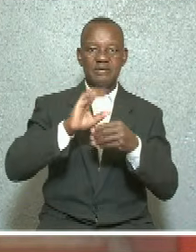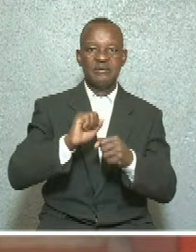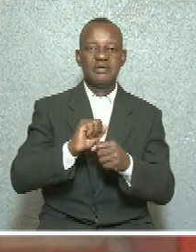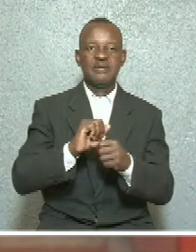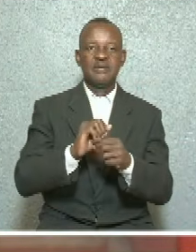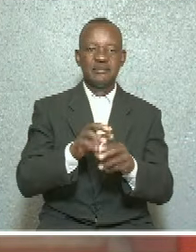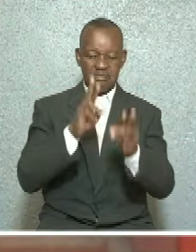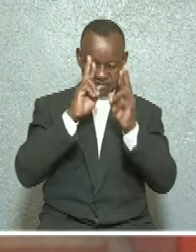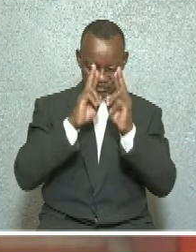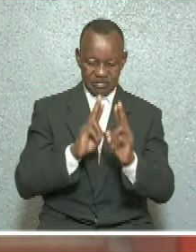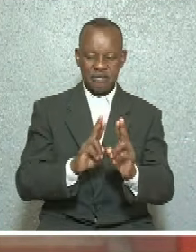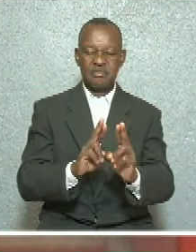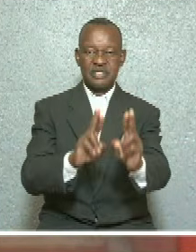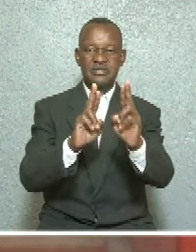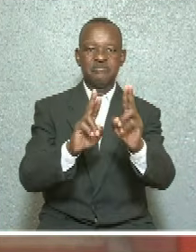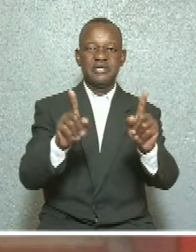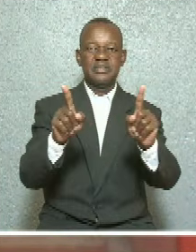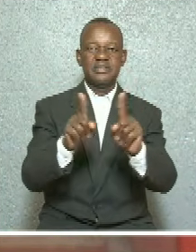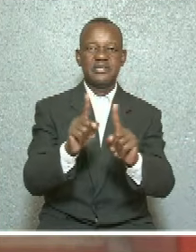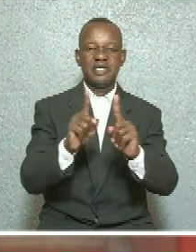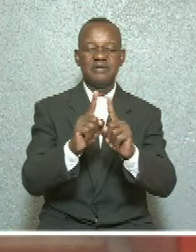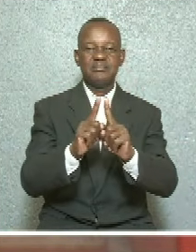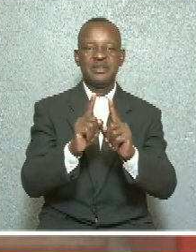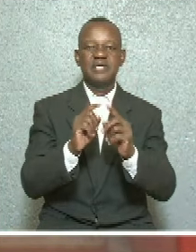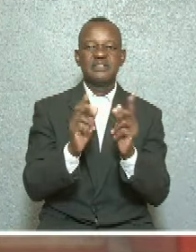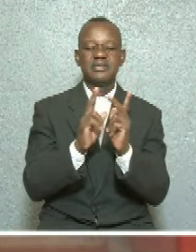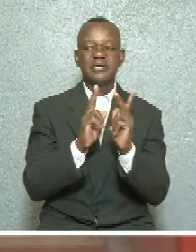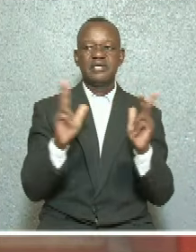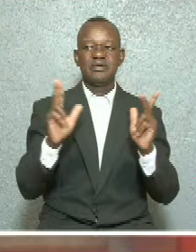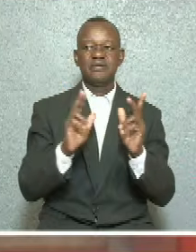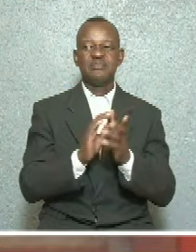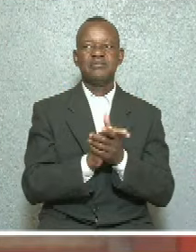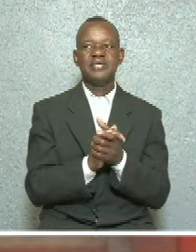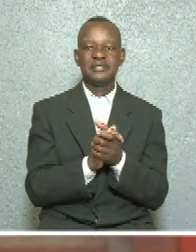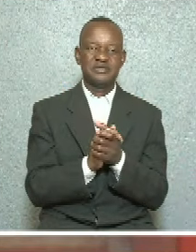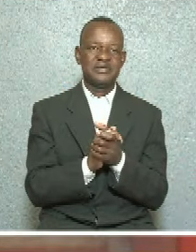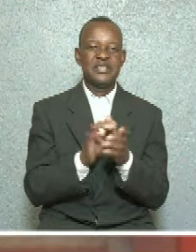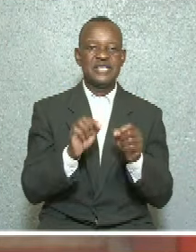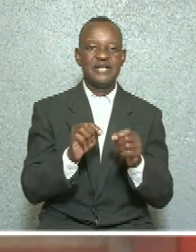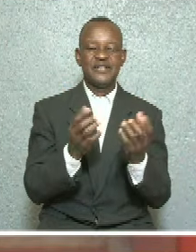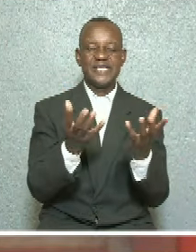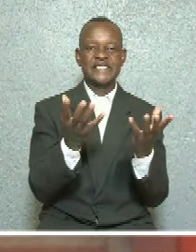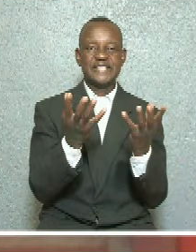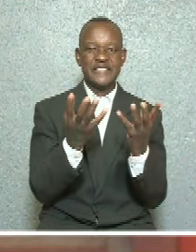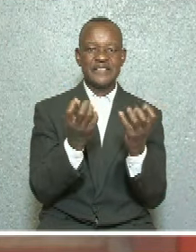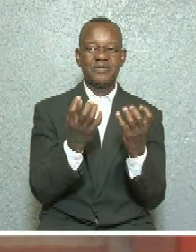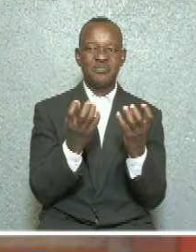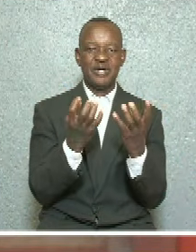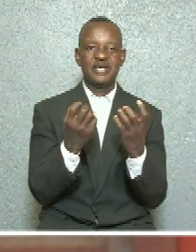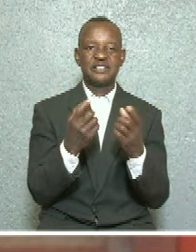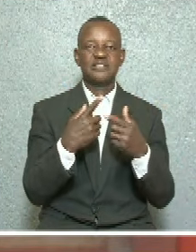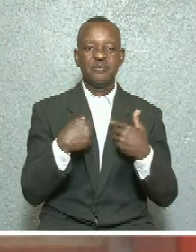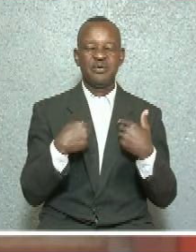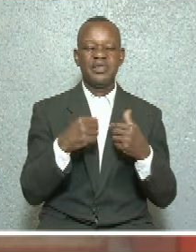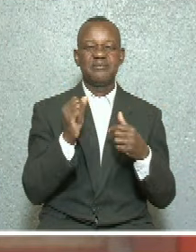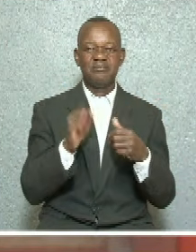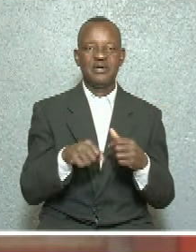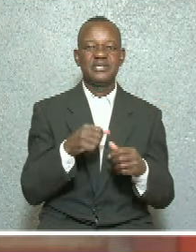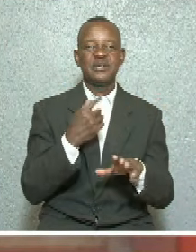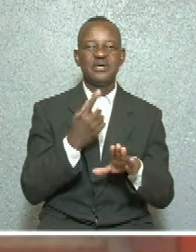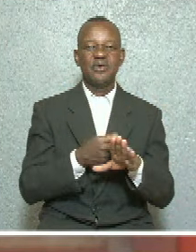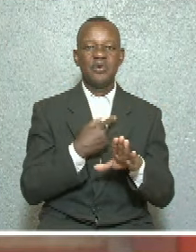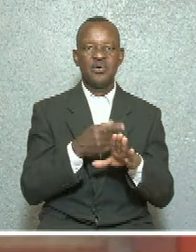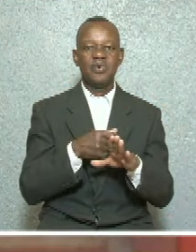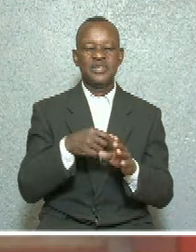a human being, then what is the point? But that requires one to be resistant. Resistant to those